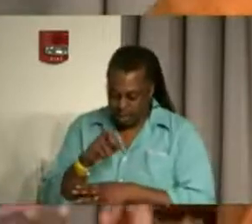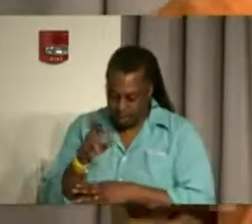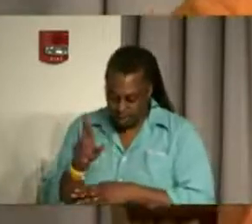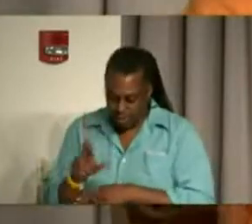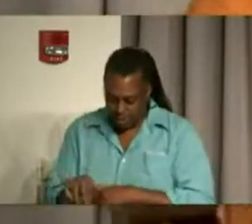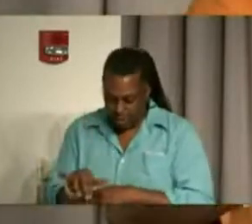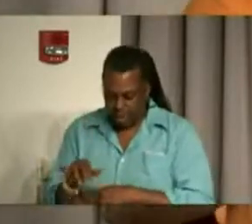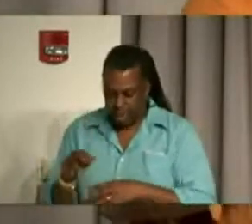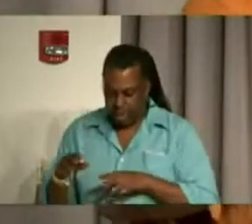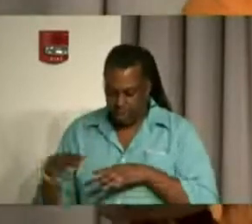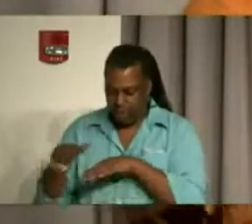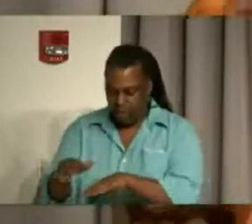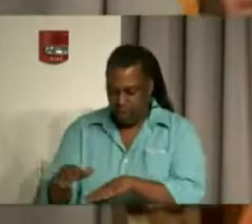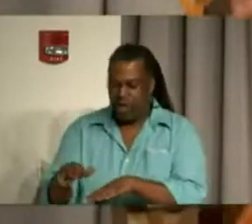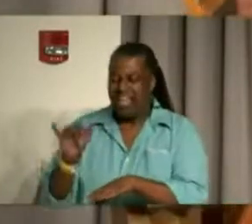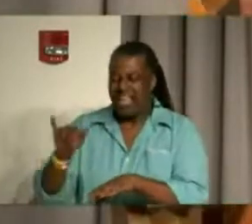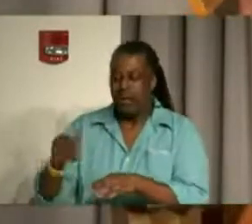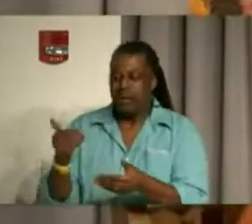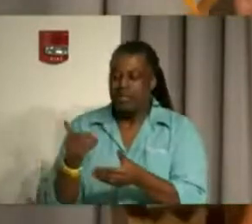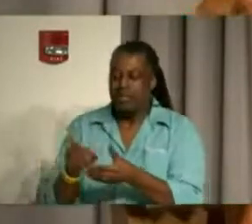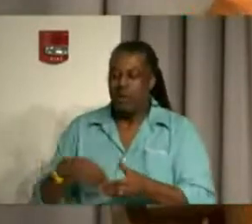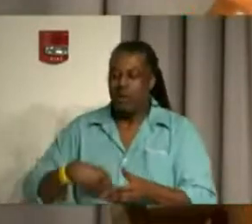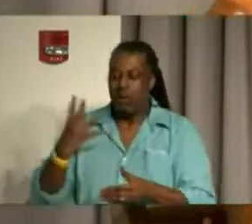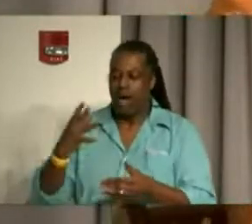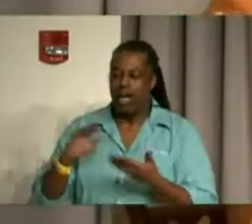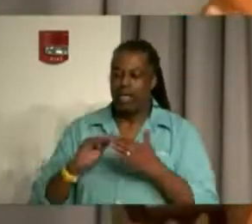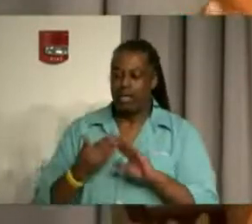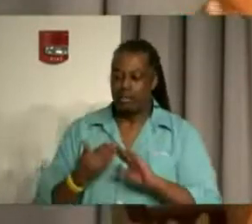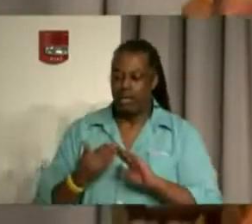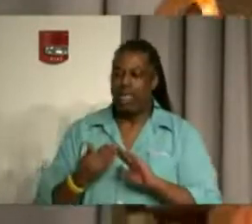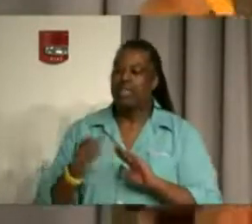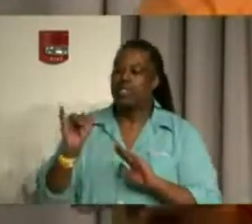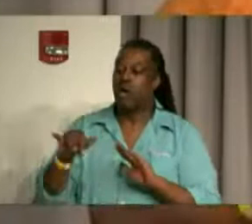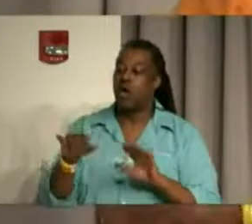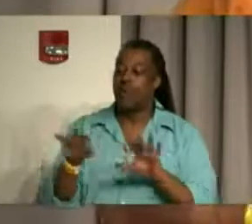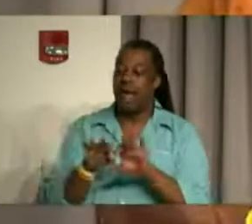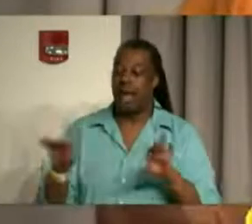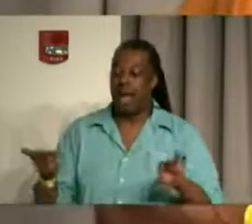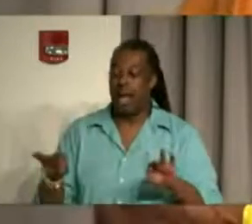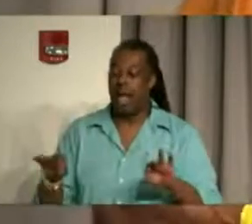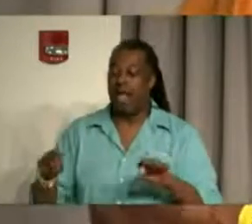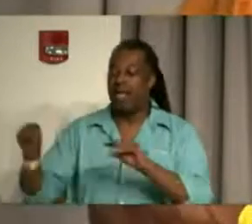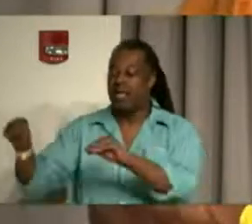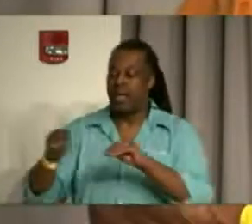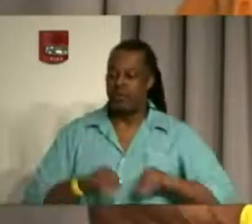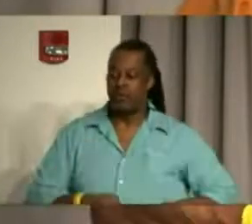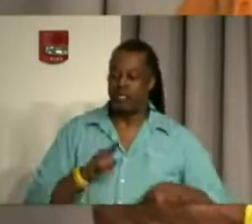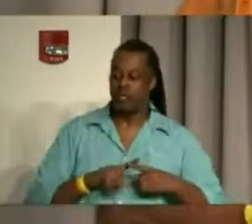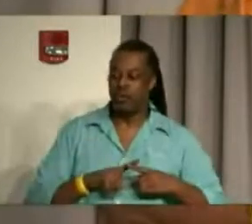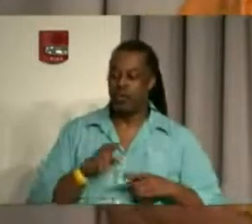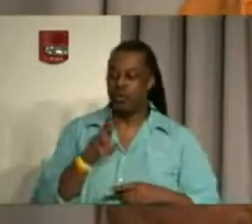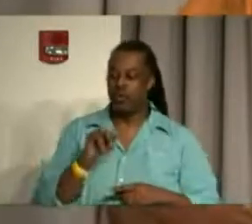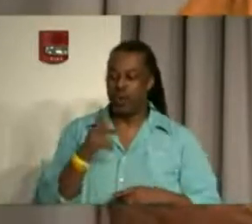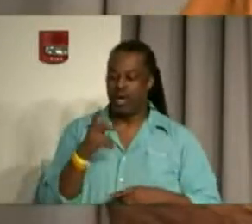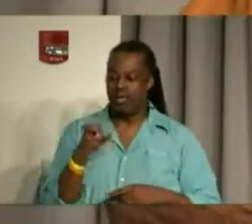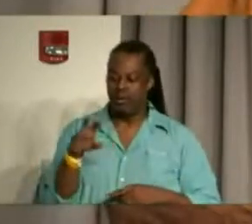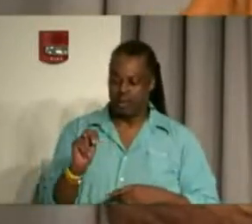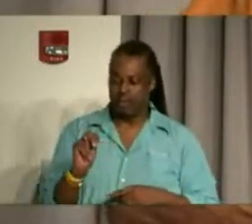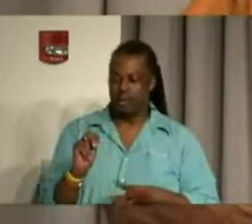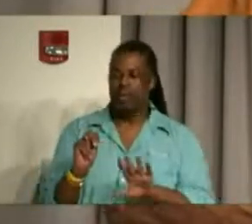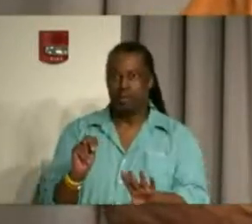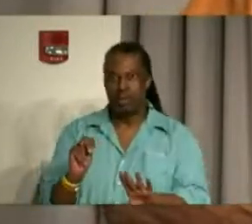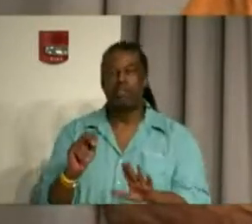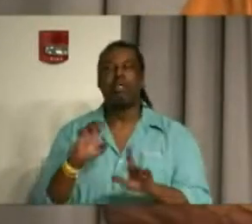a white community. So they moved the pipeline down to the reservation, environmental